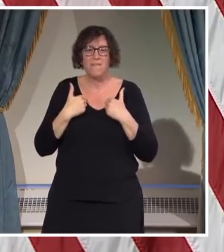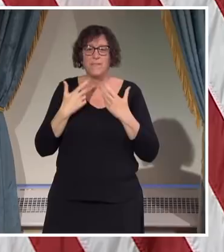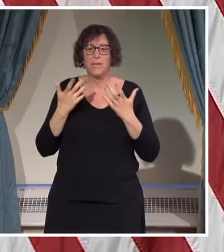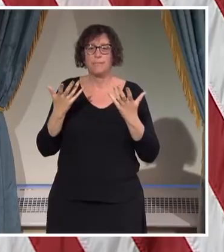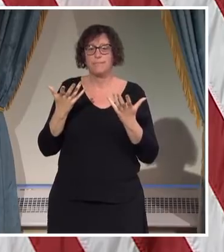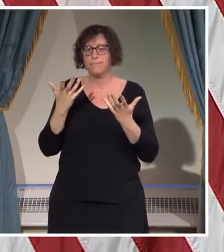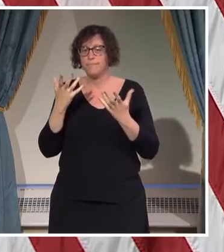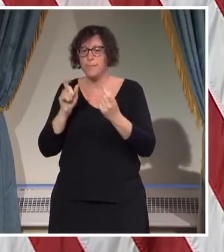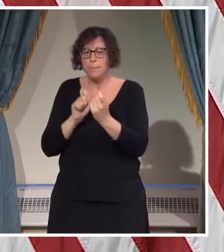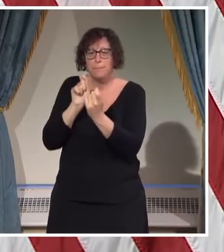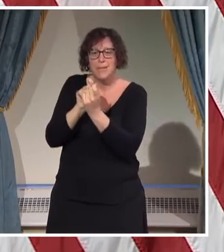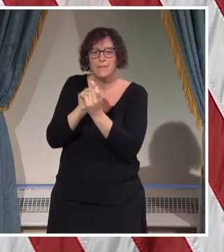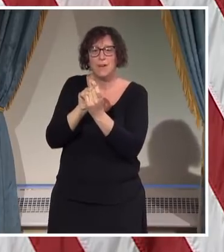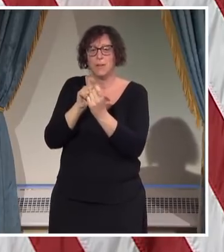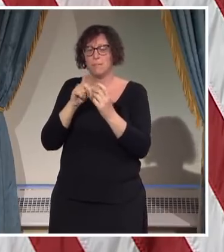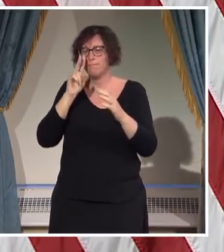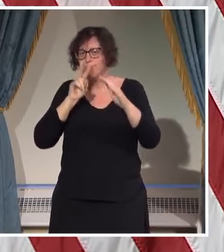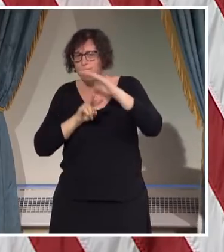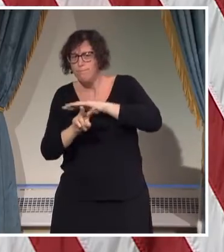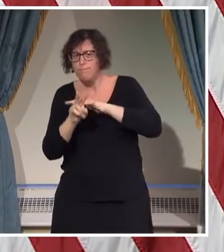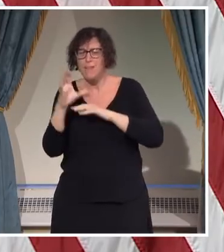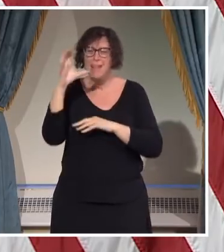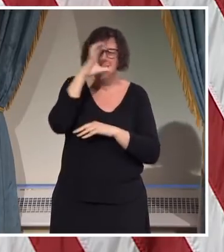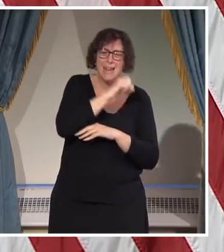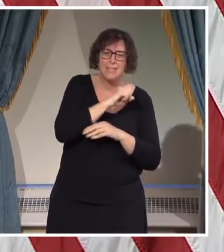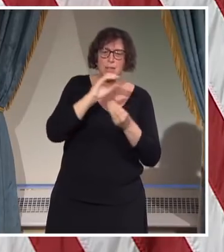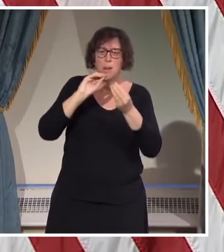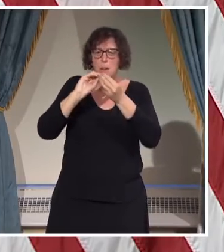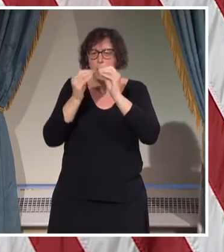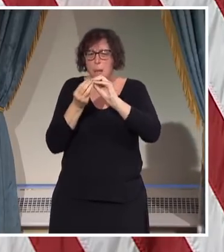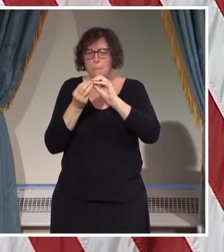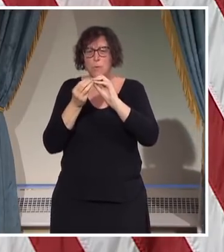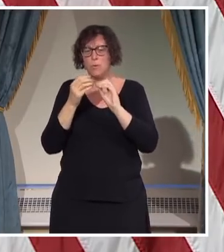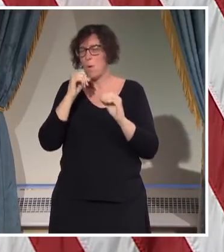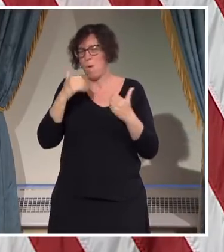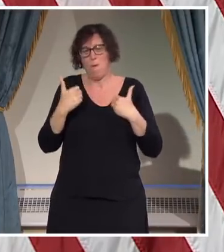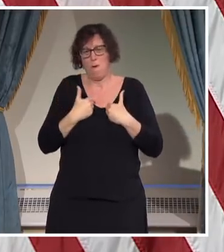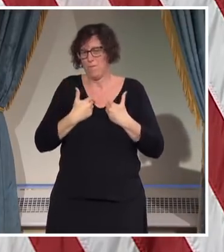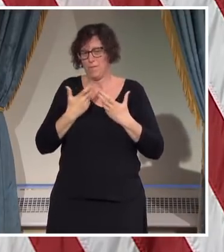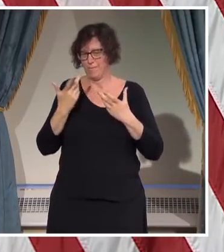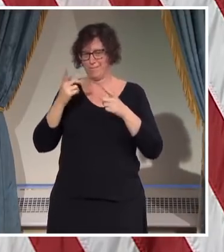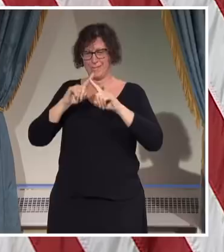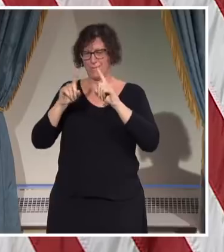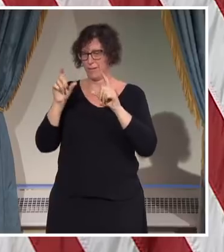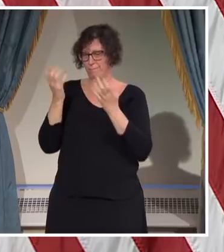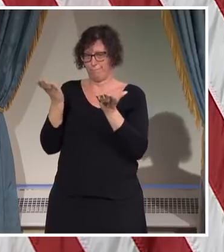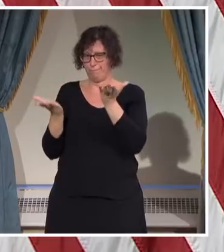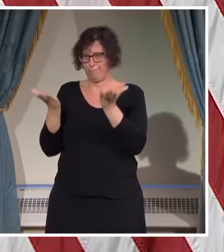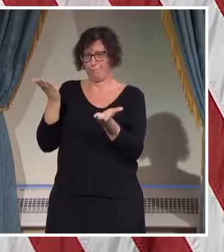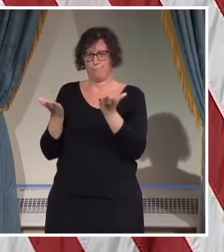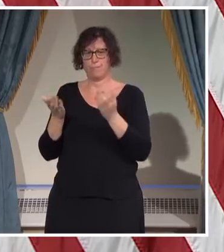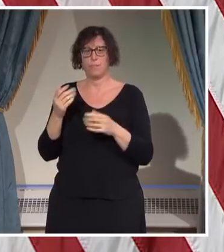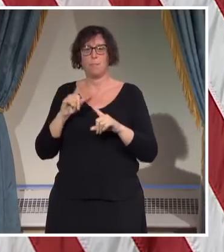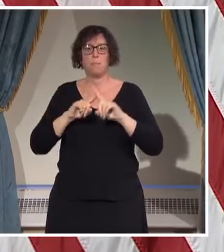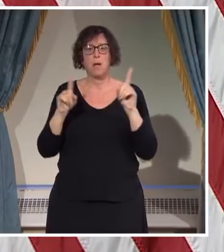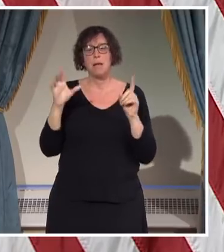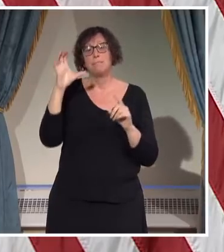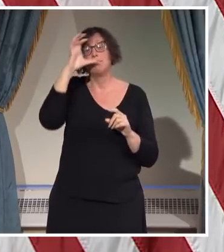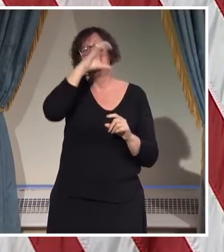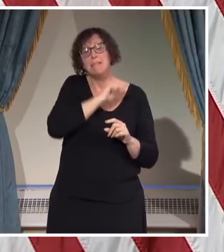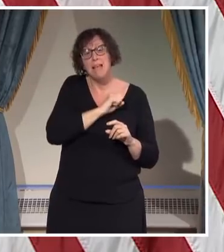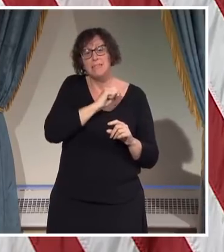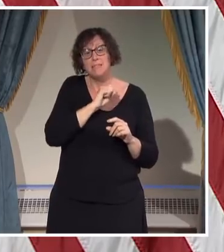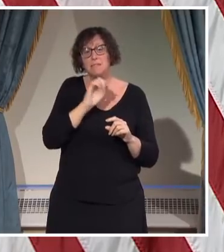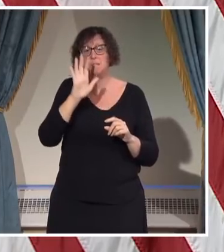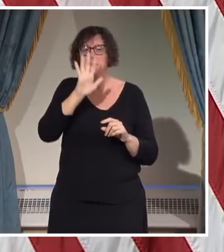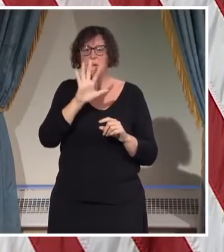is it's a fair bet to say that half of all New Yorkers, and maybe more than half,